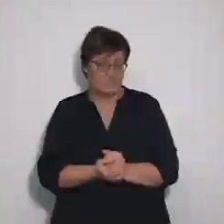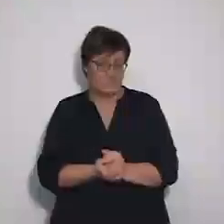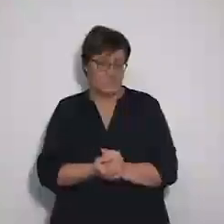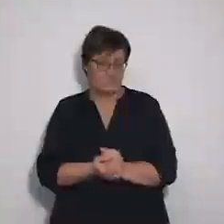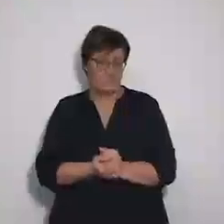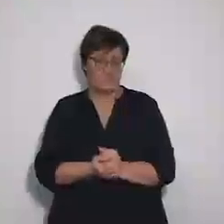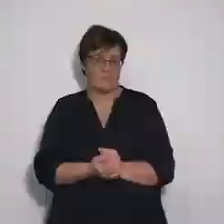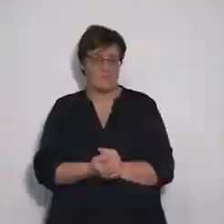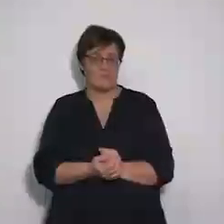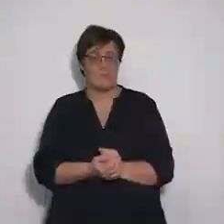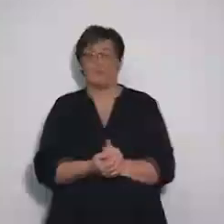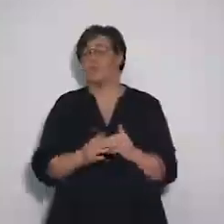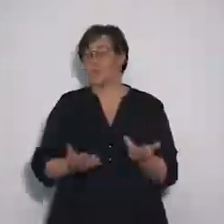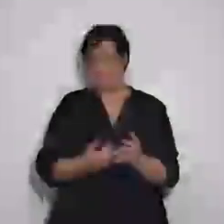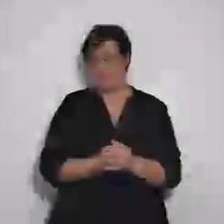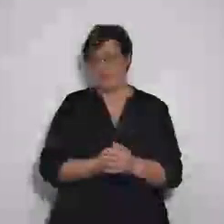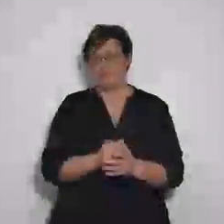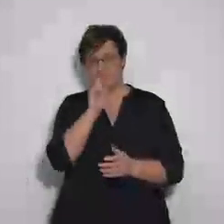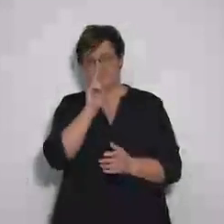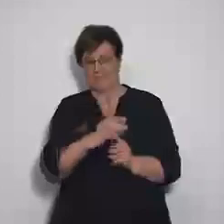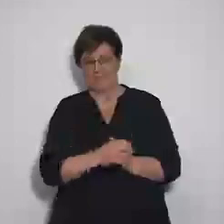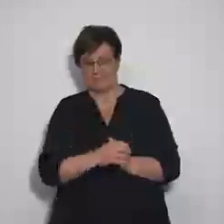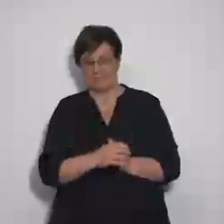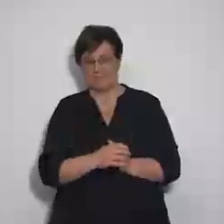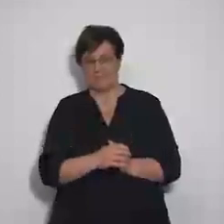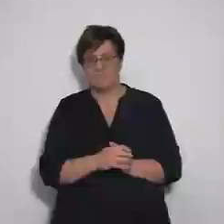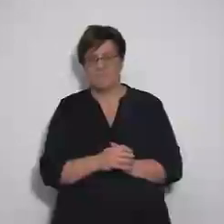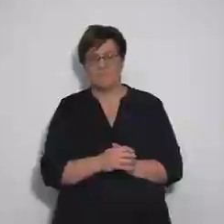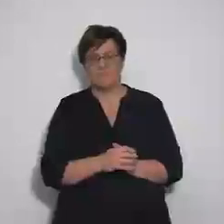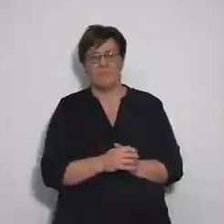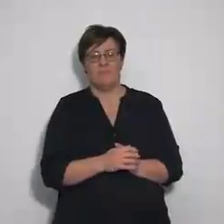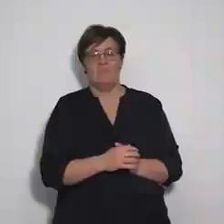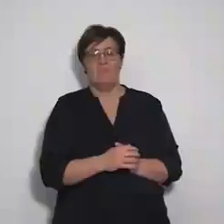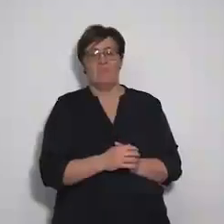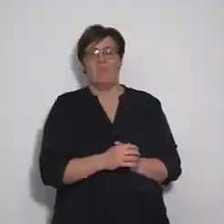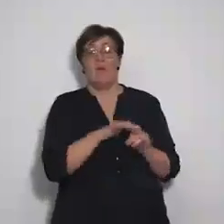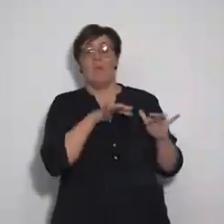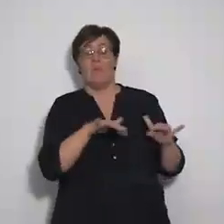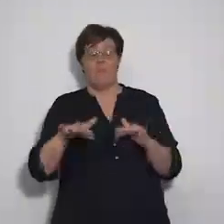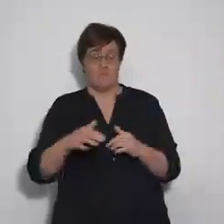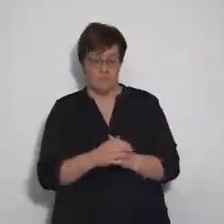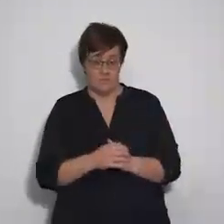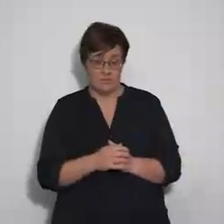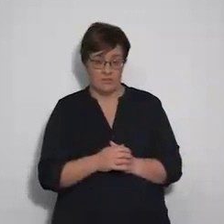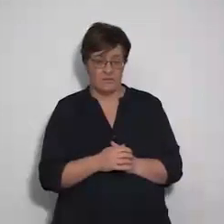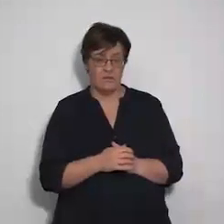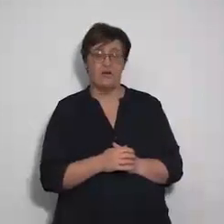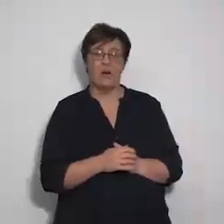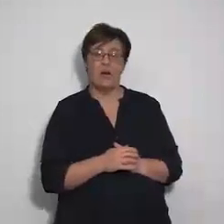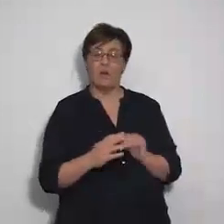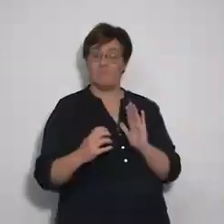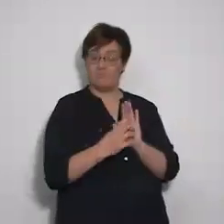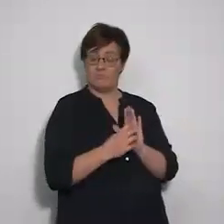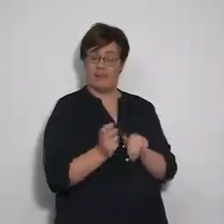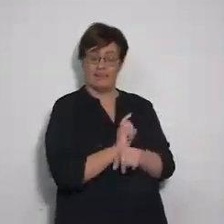growth curve actually look like? Well, let's see. When a population